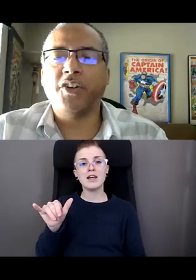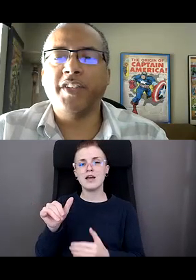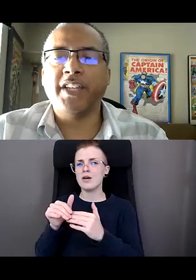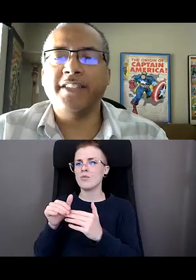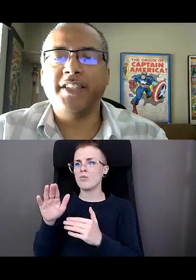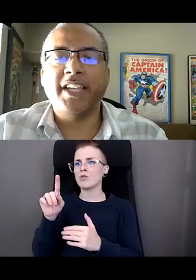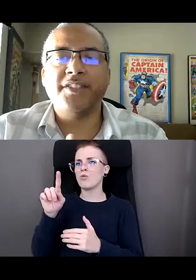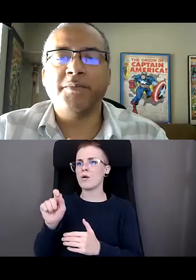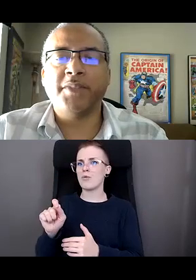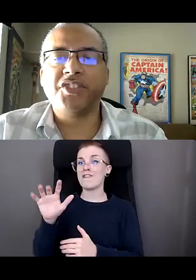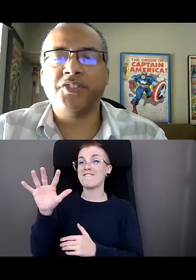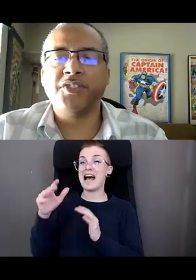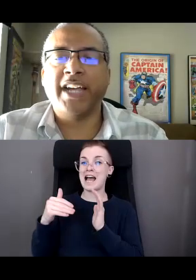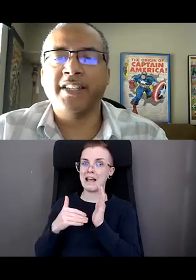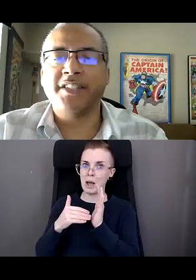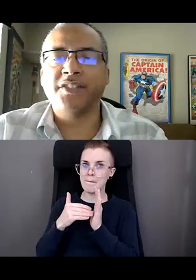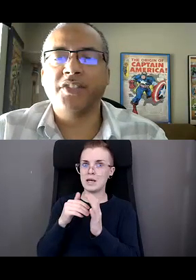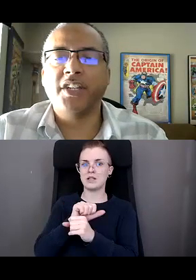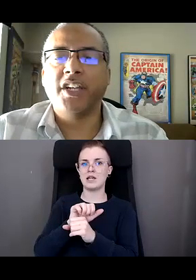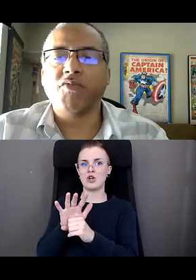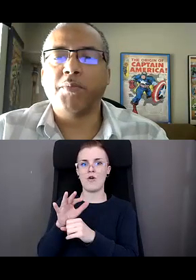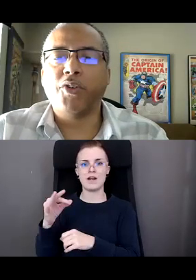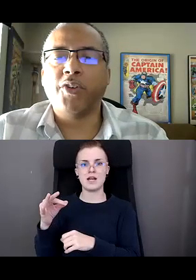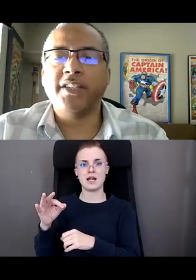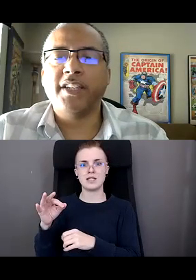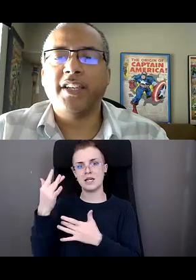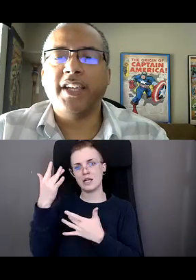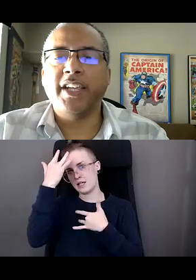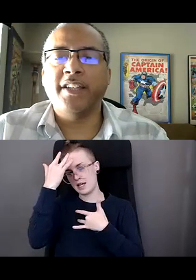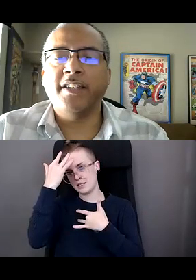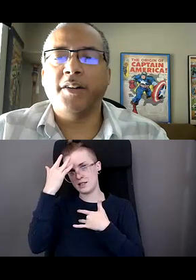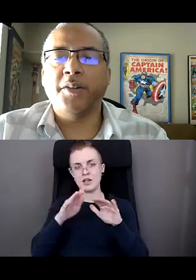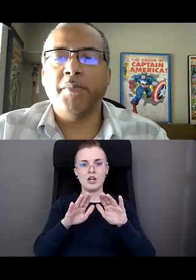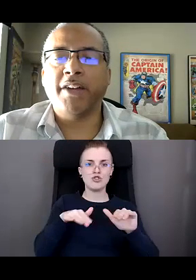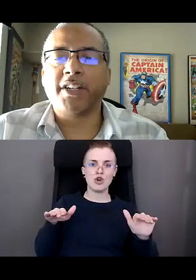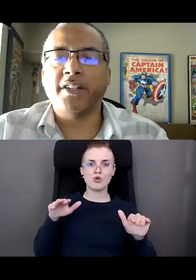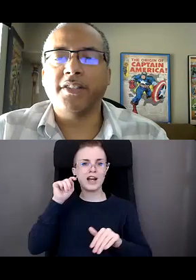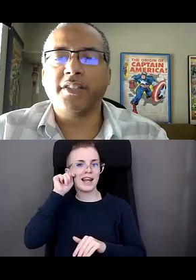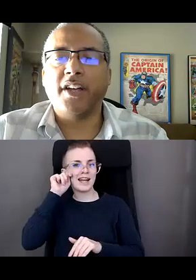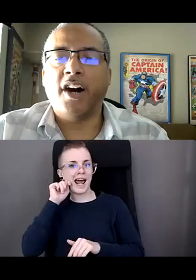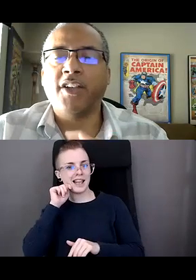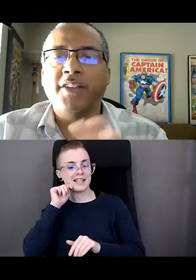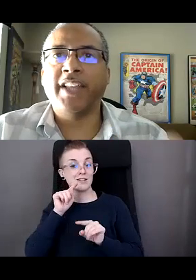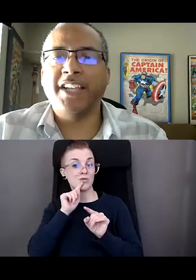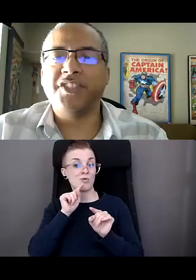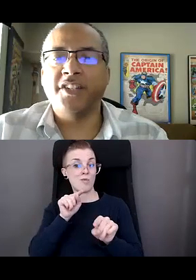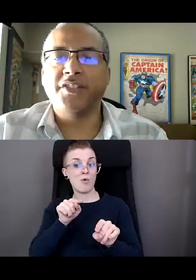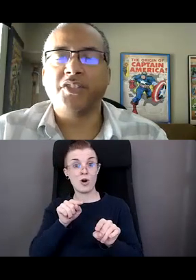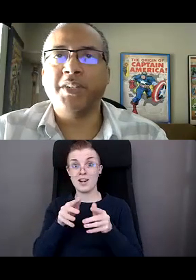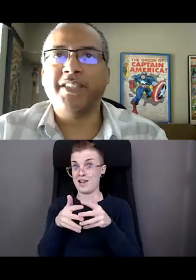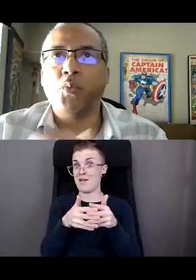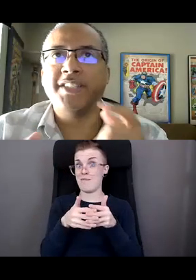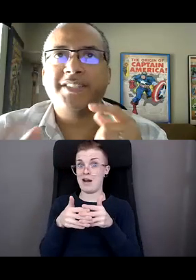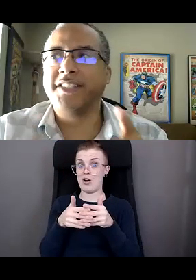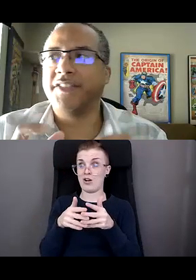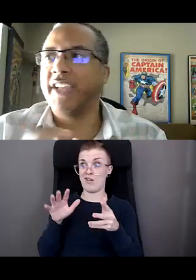million COVID-19 cases amongst children and adolescents reported in the America all of last year. So we